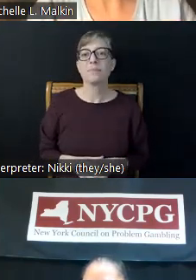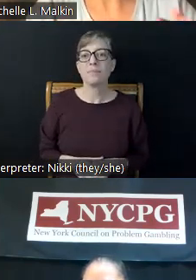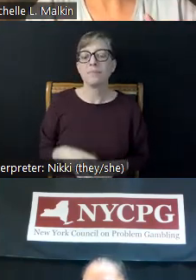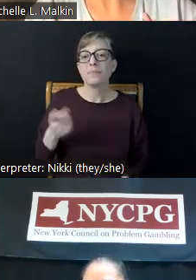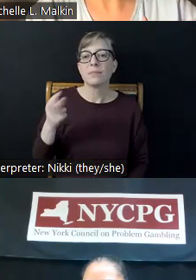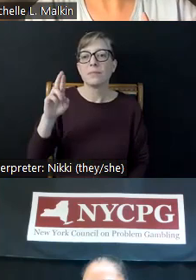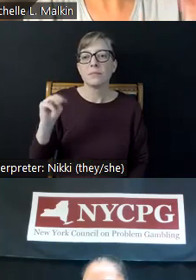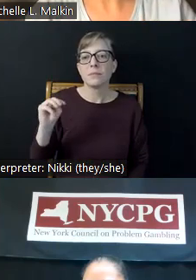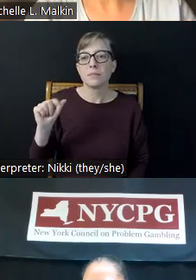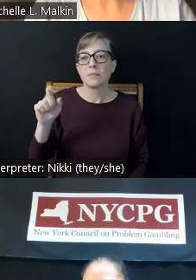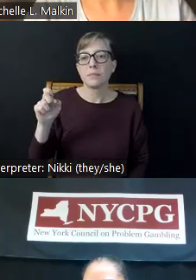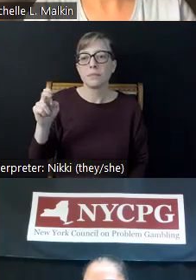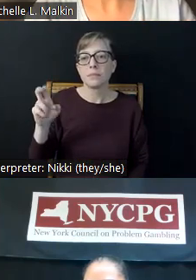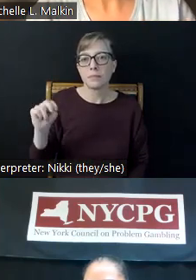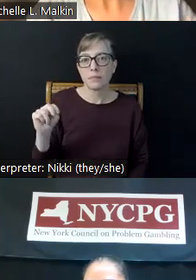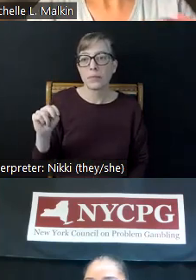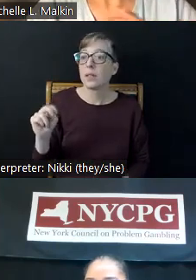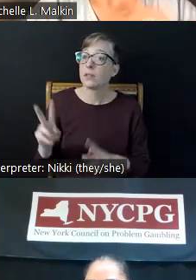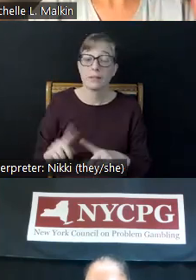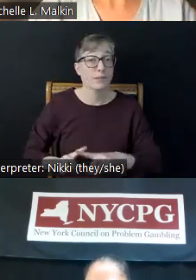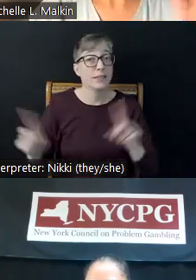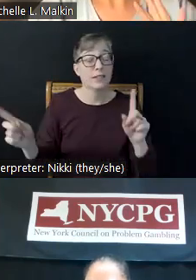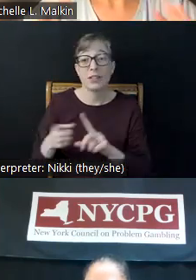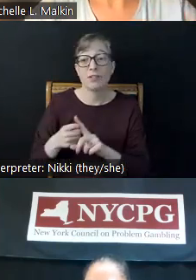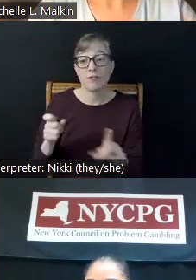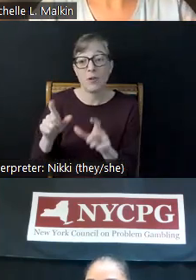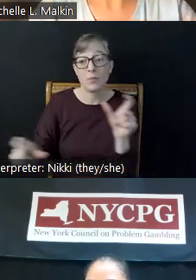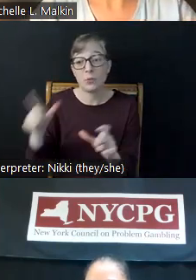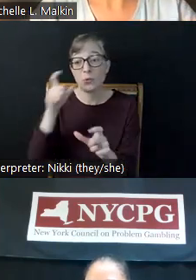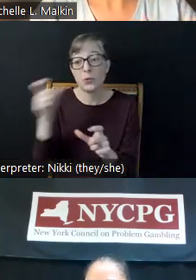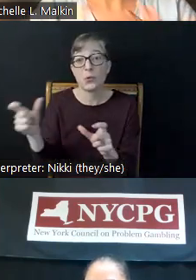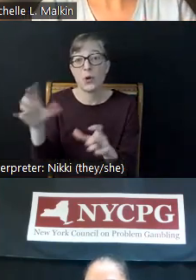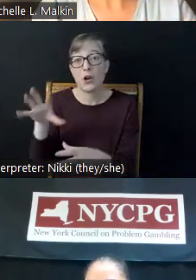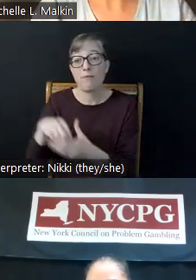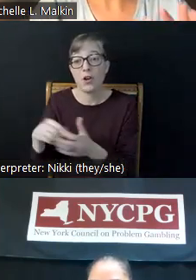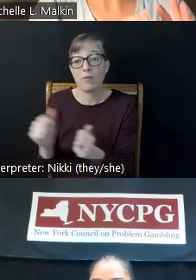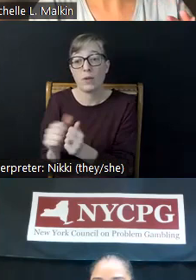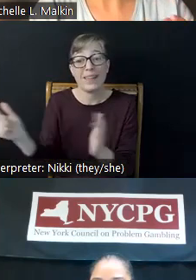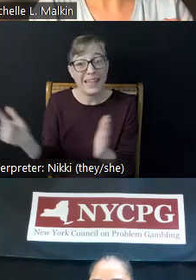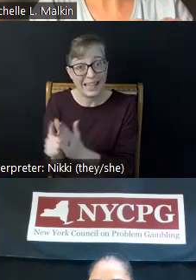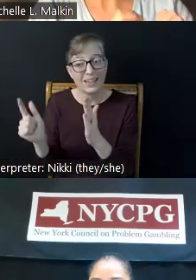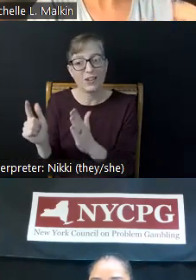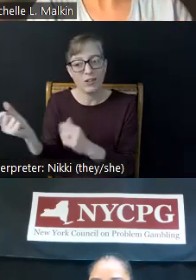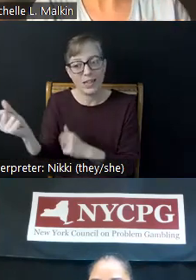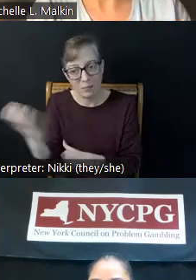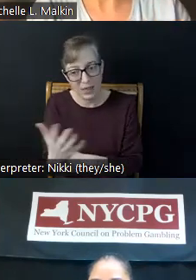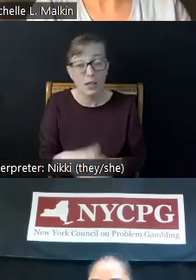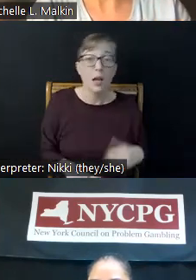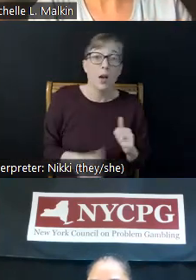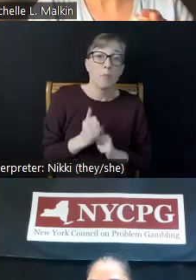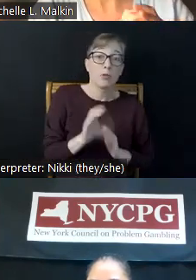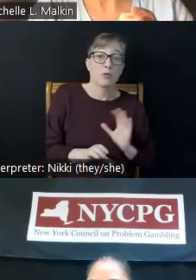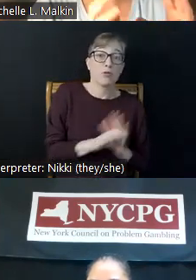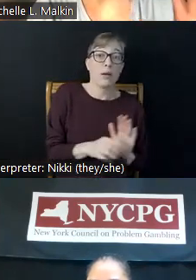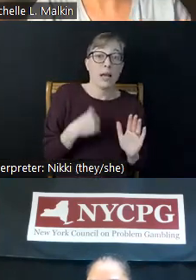are engaging in illegal gambling and may commit crime associated with that. So most of the crimes that I am looking